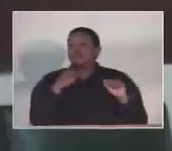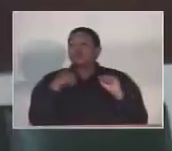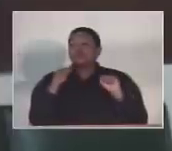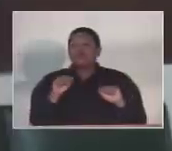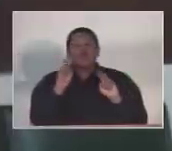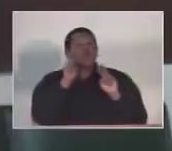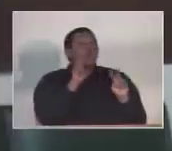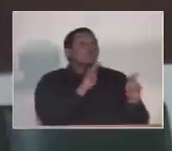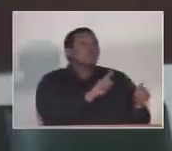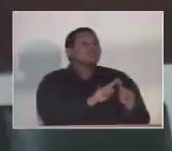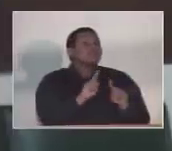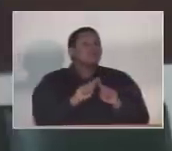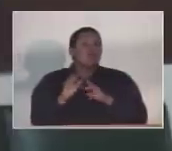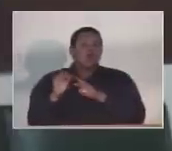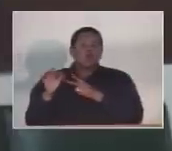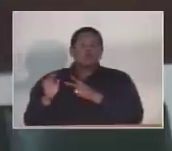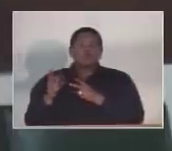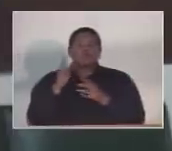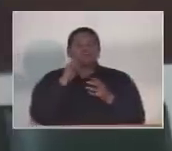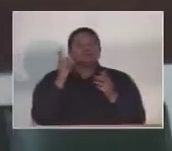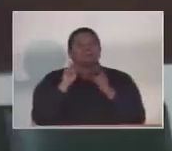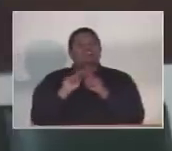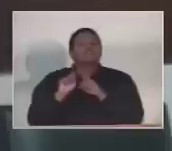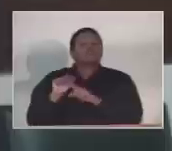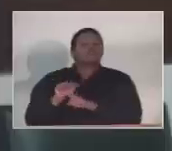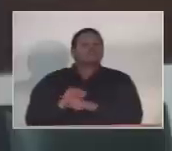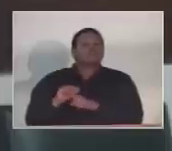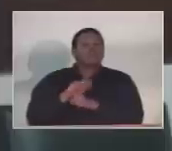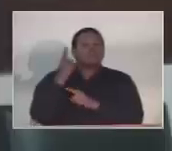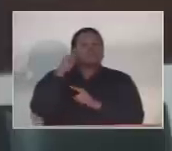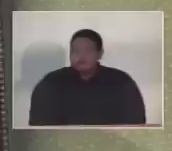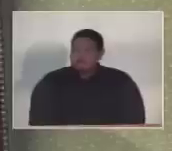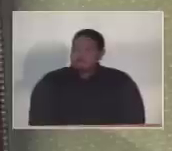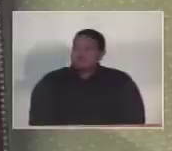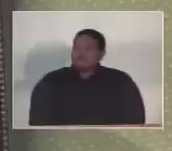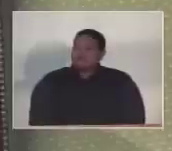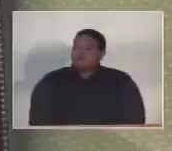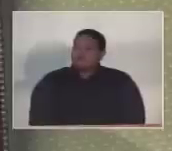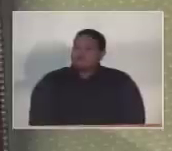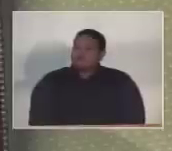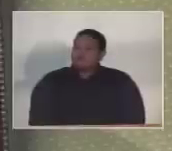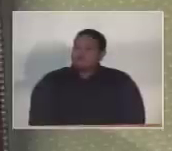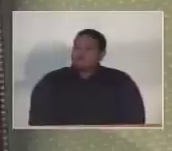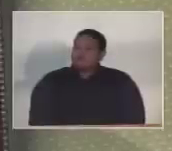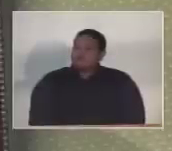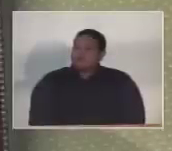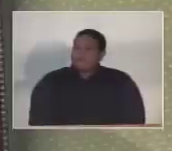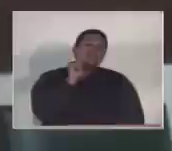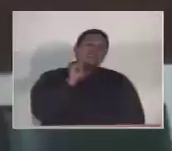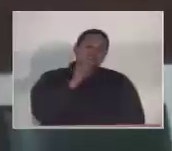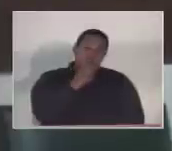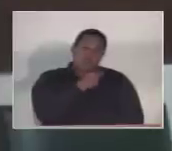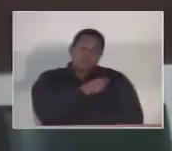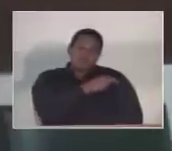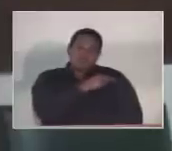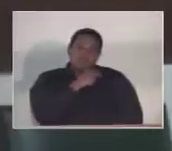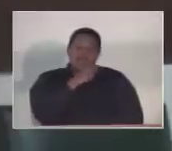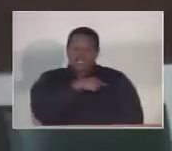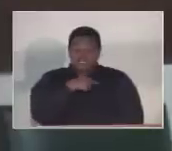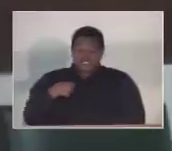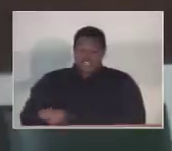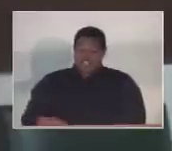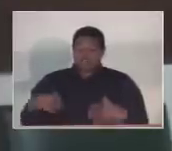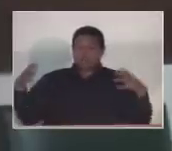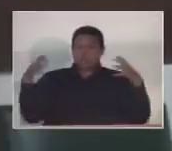options regarding training for export. Dr. Ferguson says he will be meeting with the Ministry of